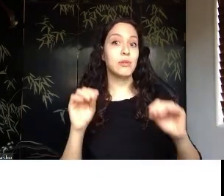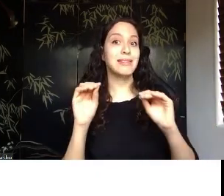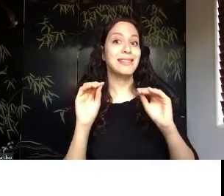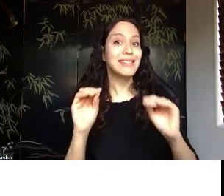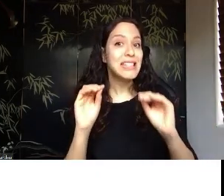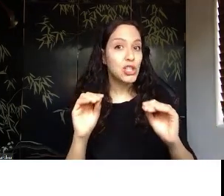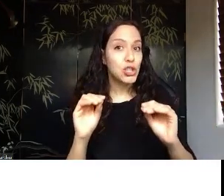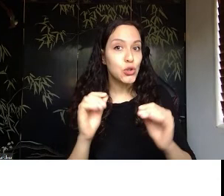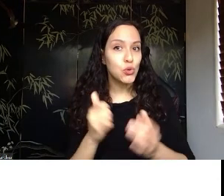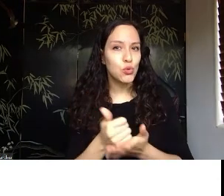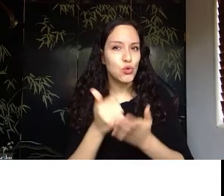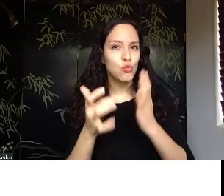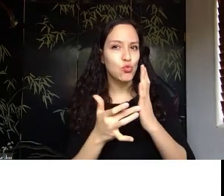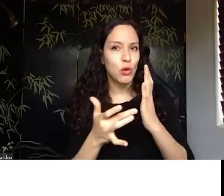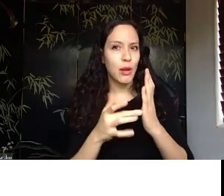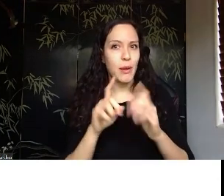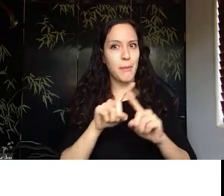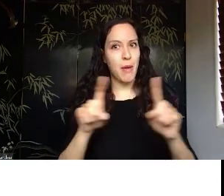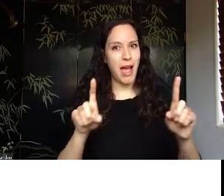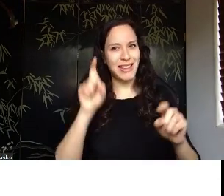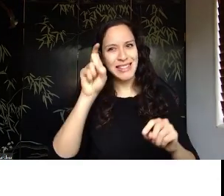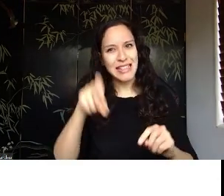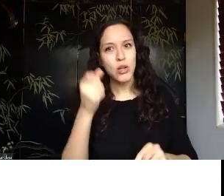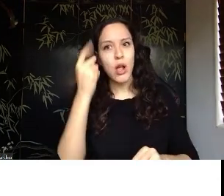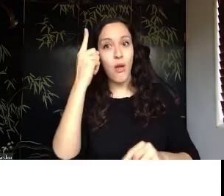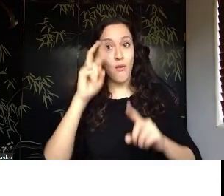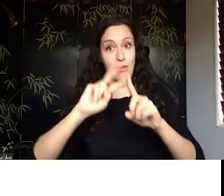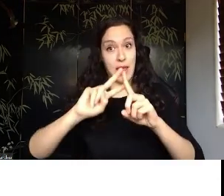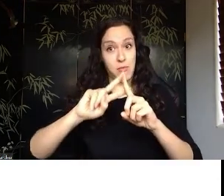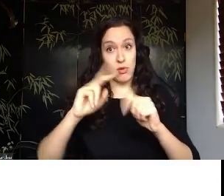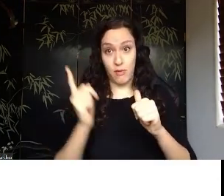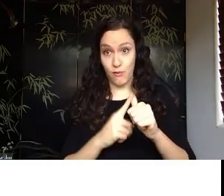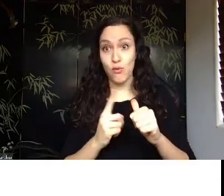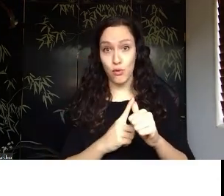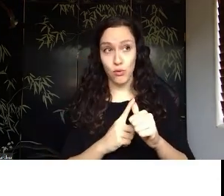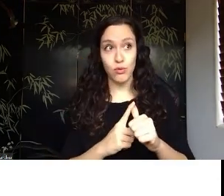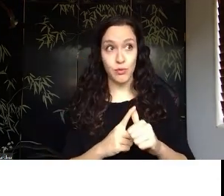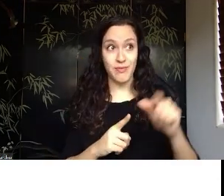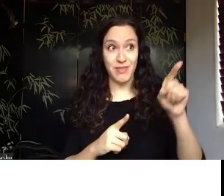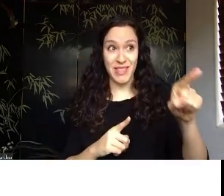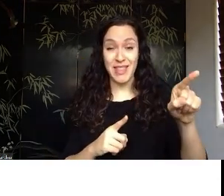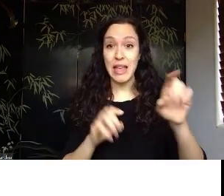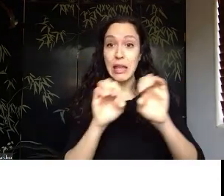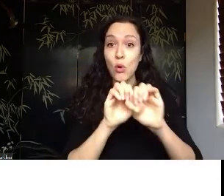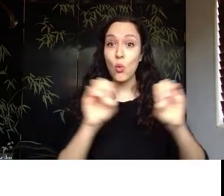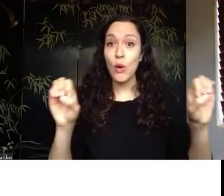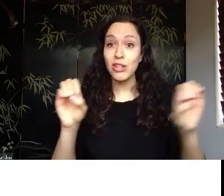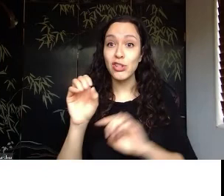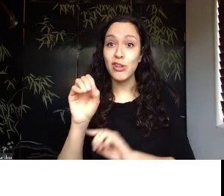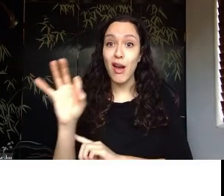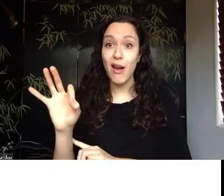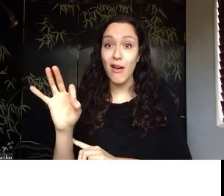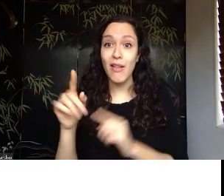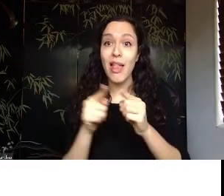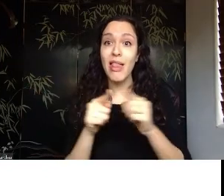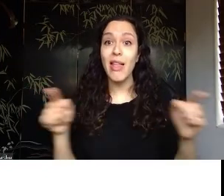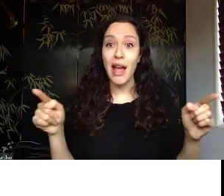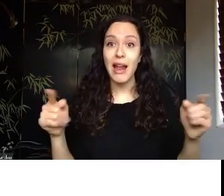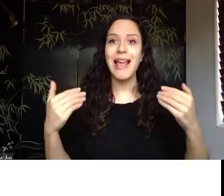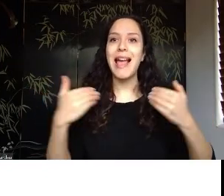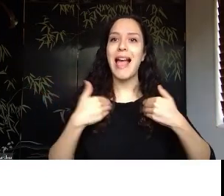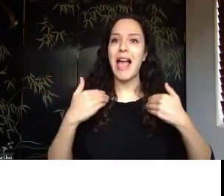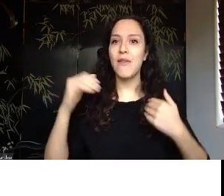make sure we understand vocabulary first. Okay, so when I have the equation of a line, there's something called the